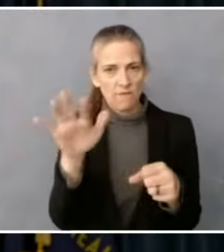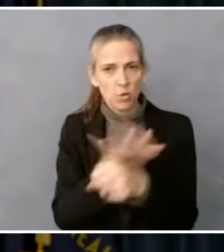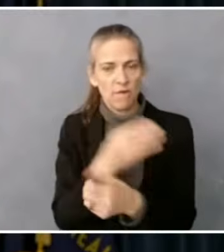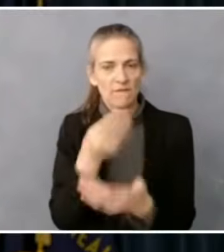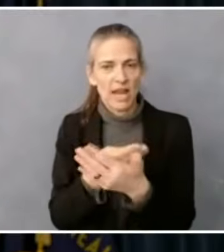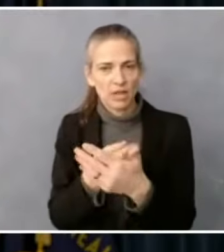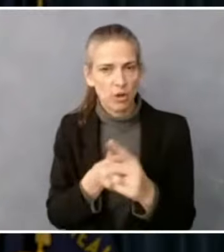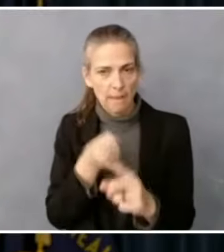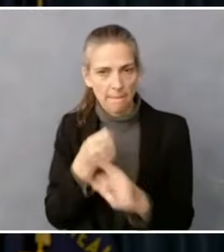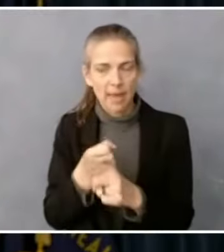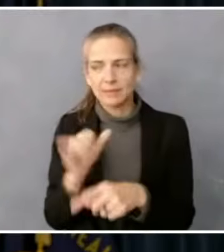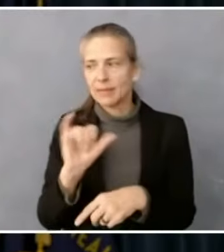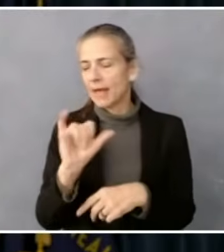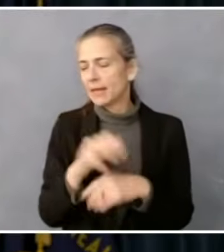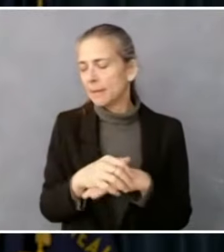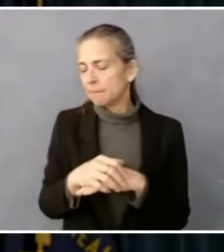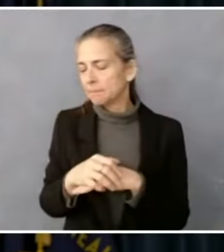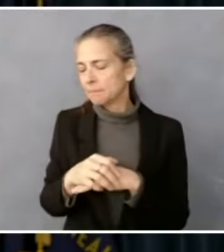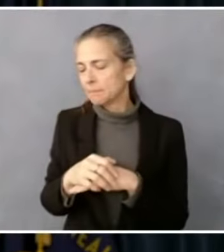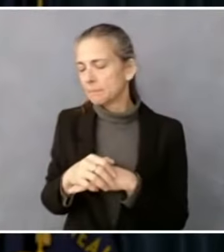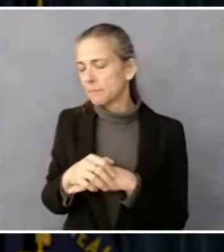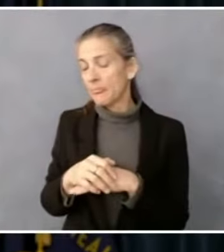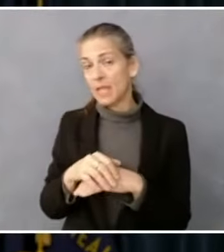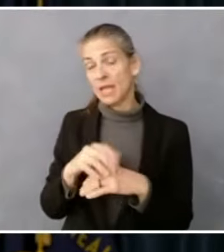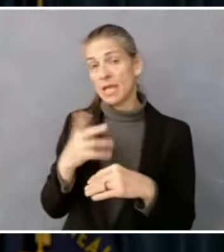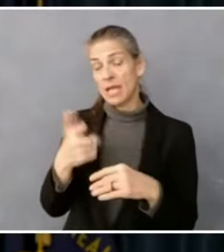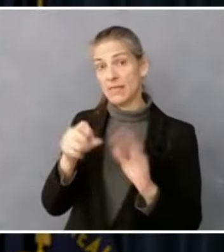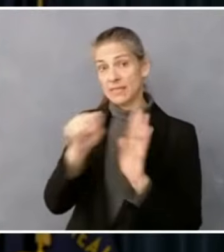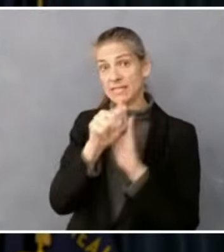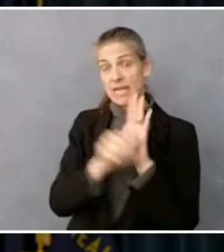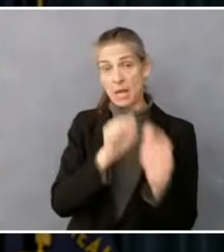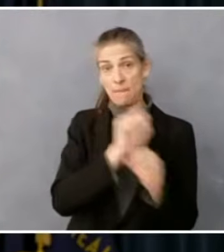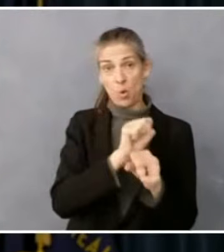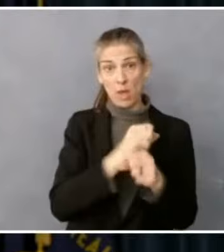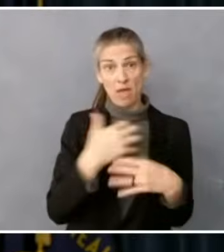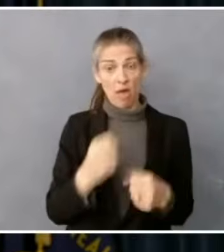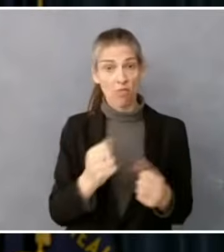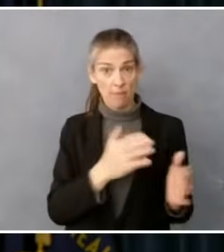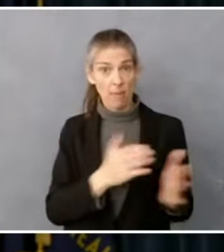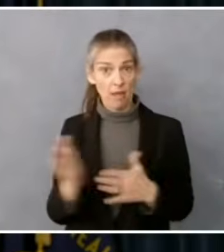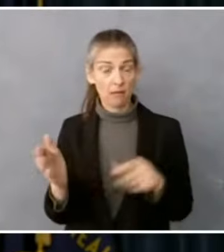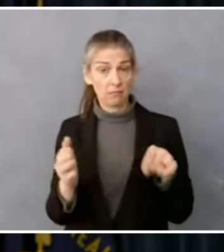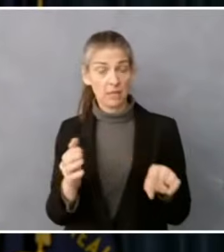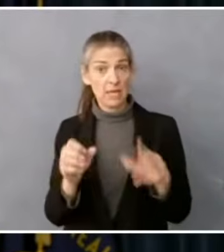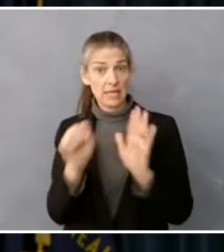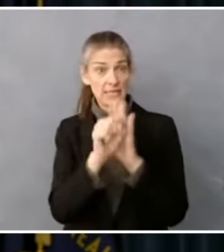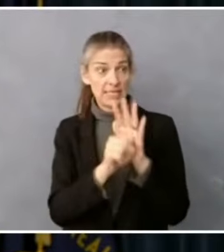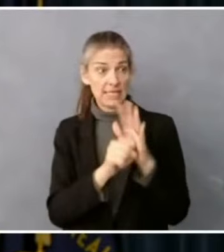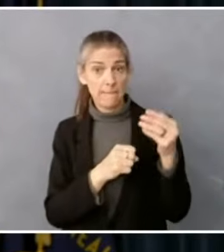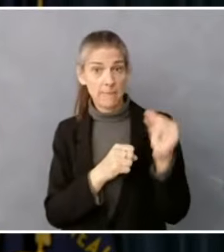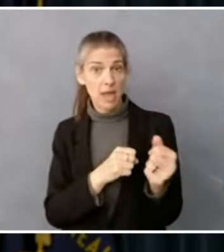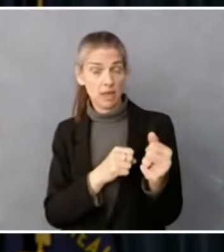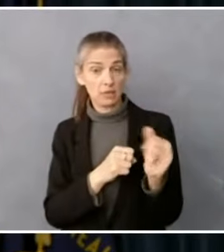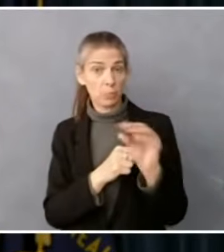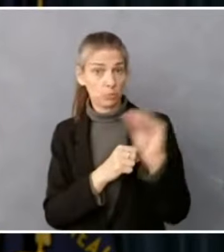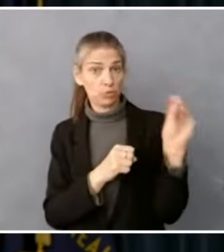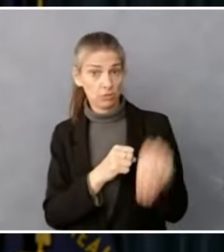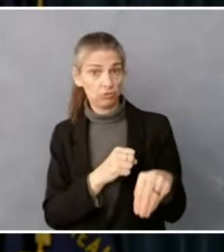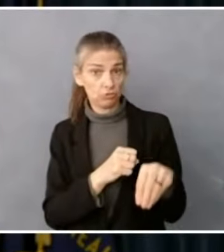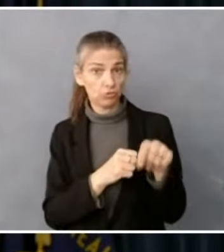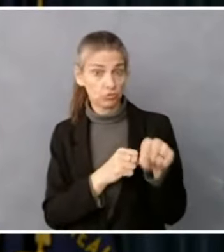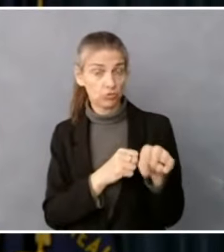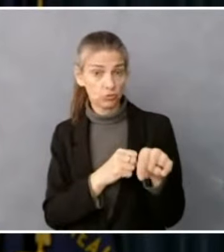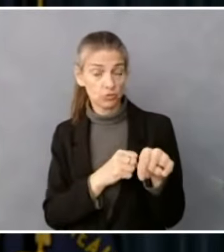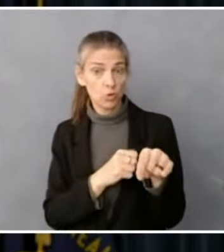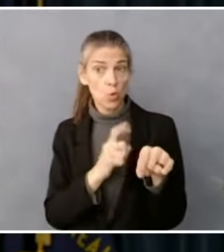For instance, in the state employee health plan, the state pays a certain portion. What they've